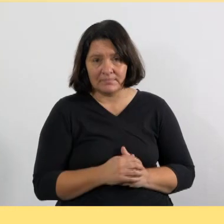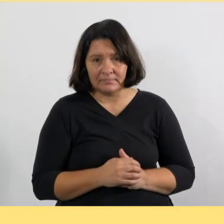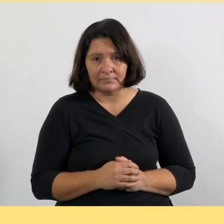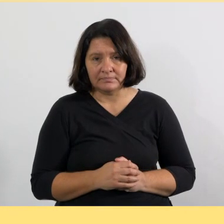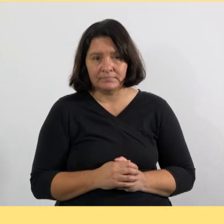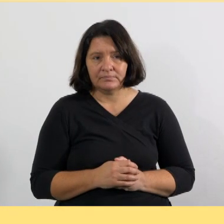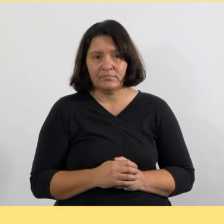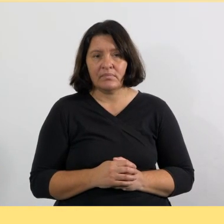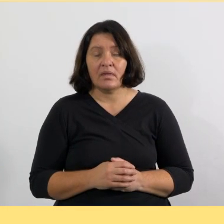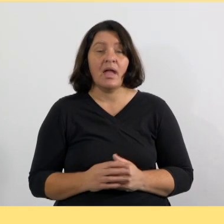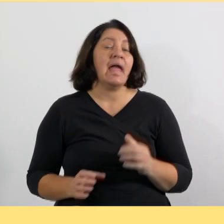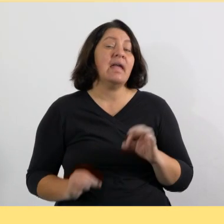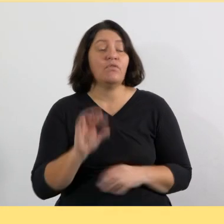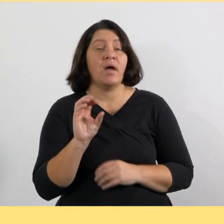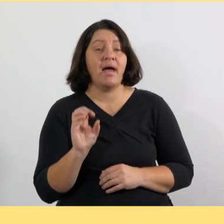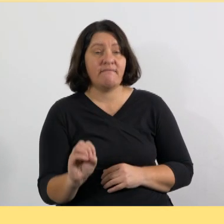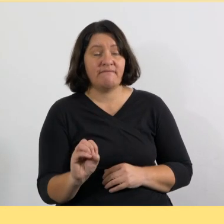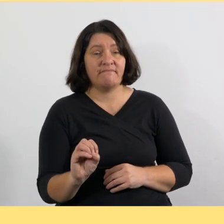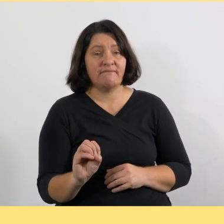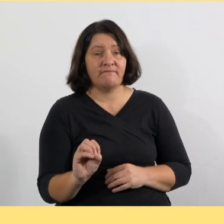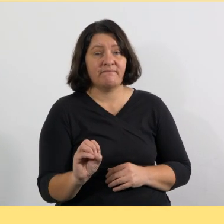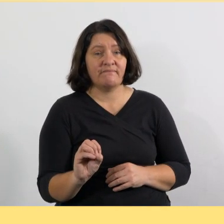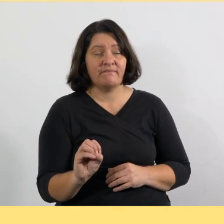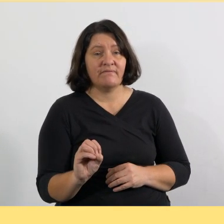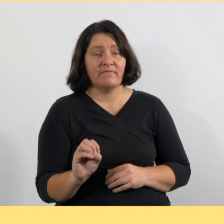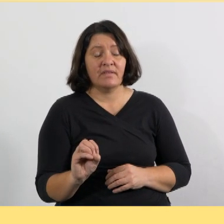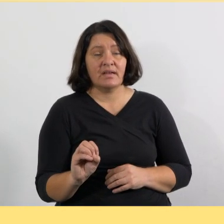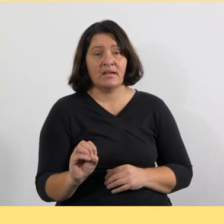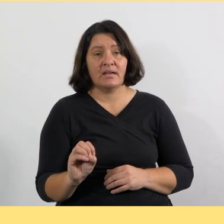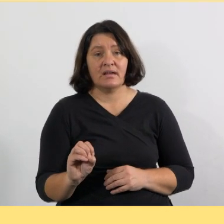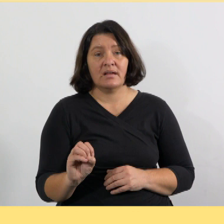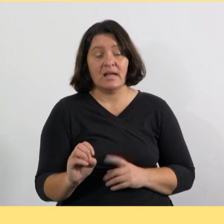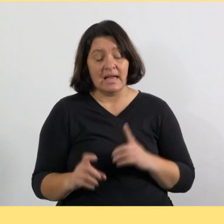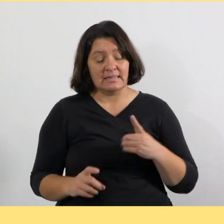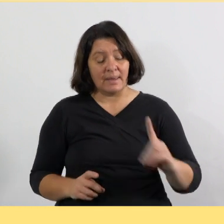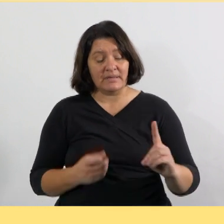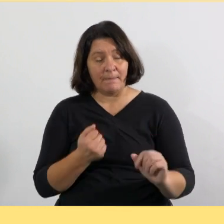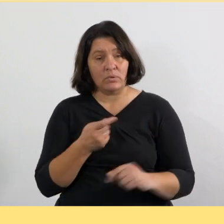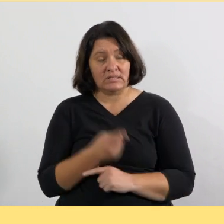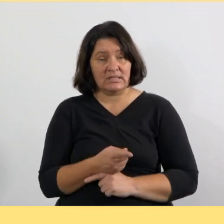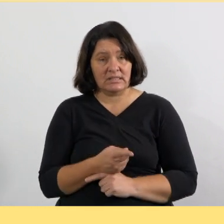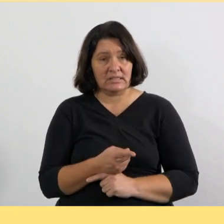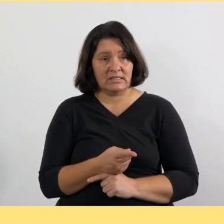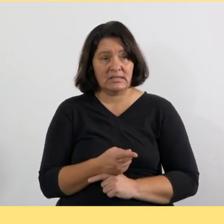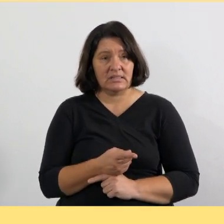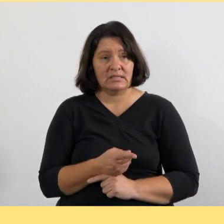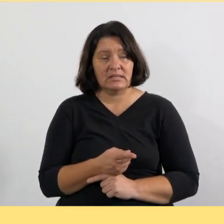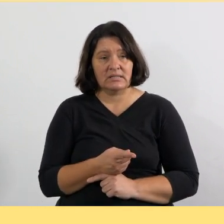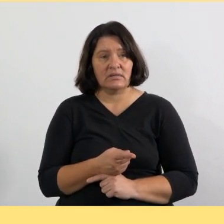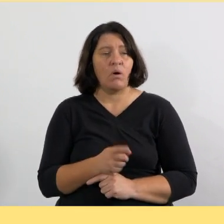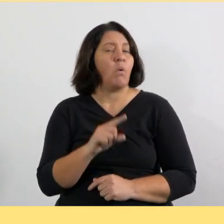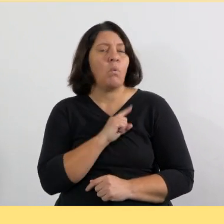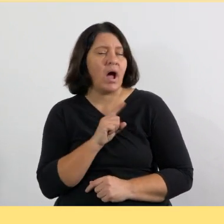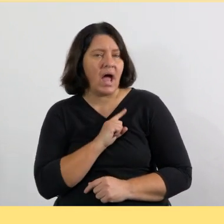is. The moment you have your debit amounts, this